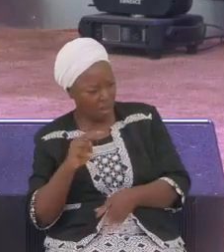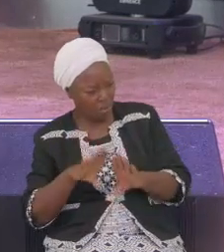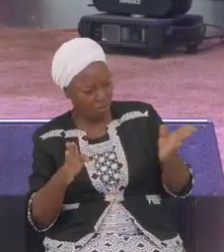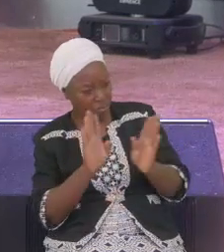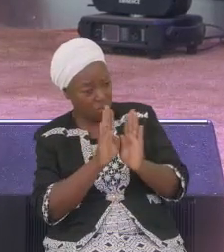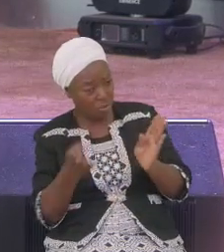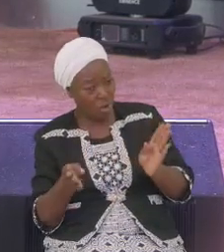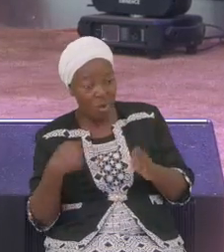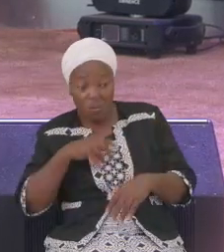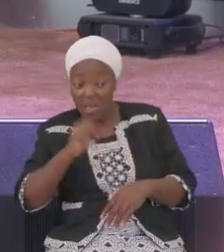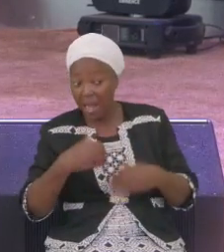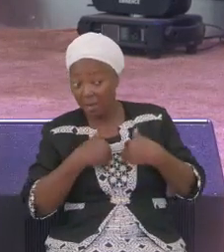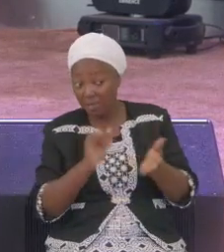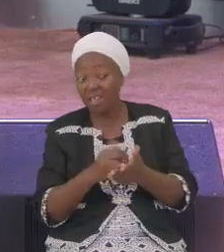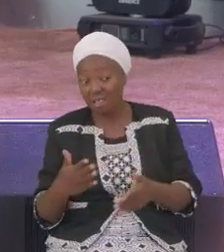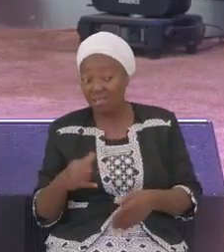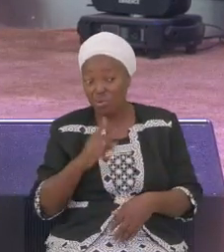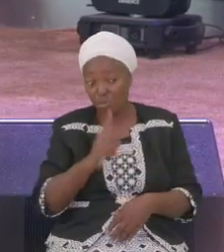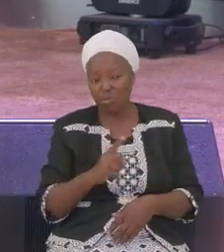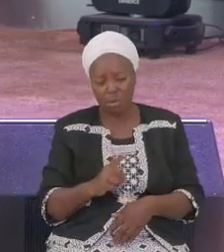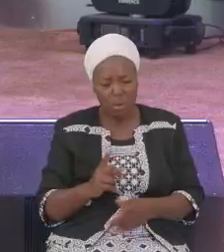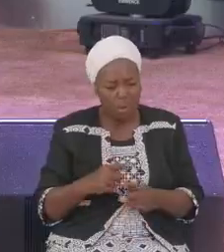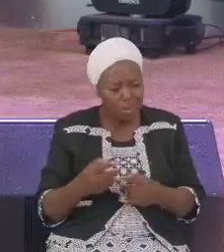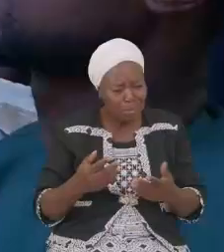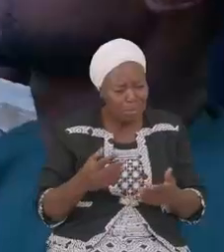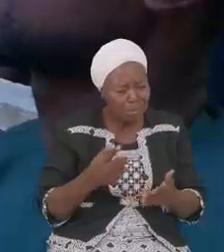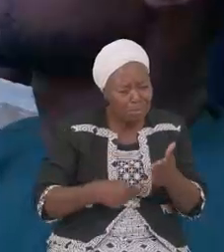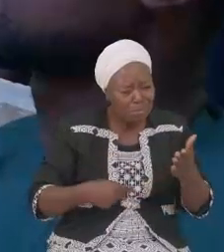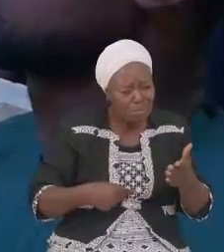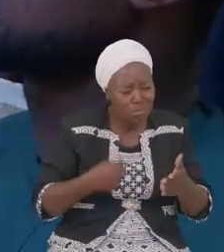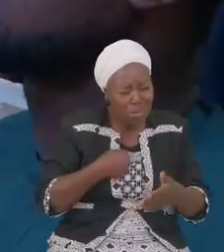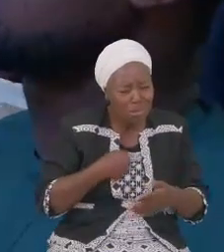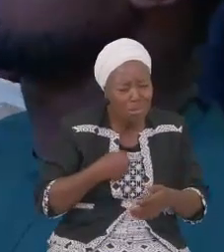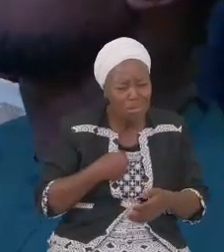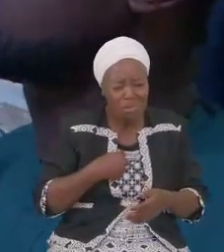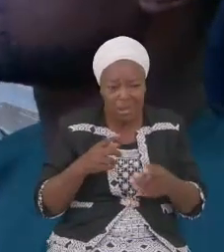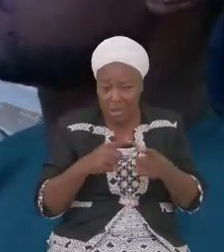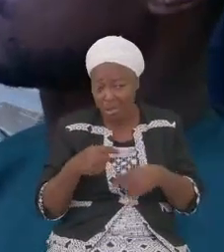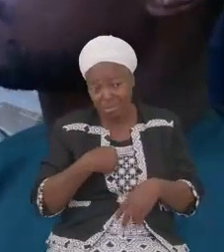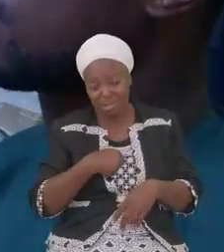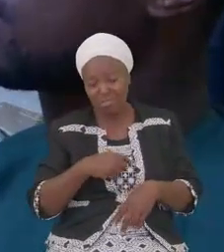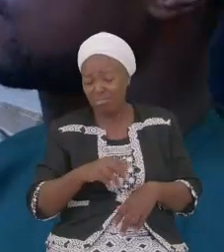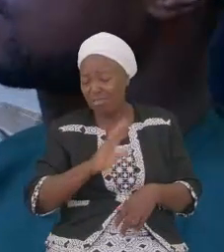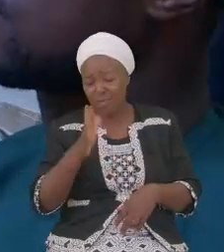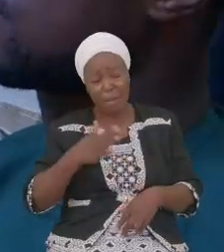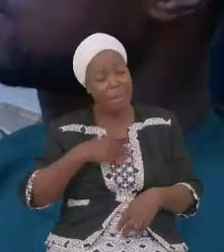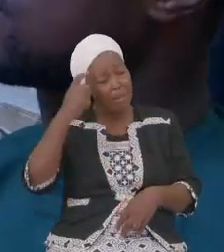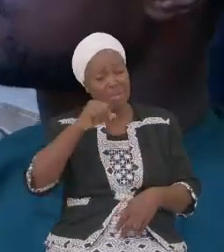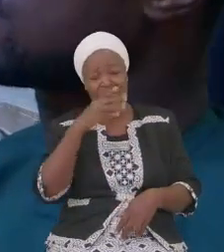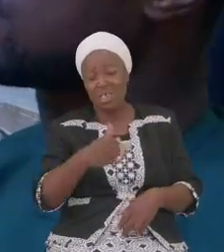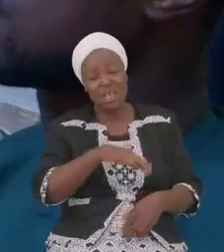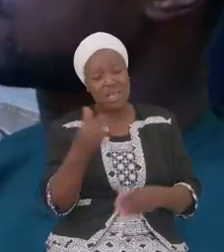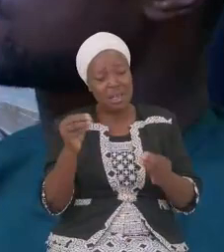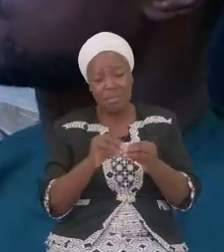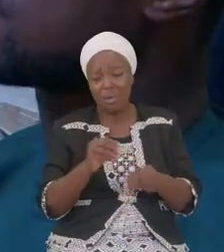can have that thing. You say, "What?" Then he mentions it. My mind is not there anymore. I don't want that anymore.